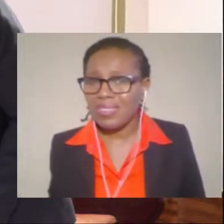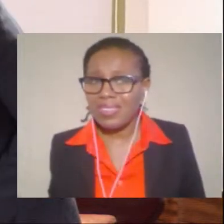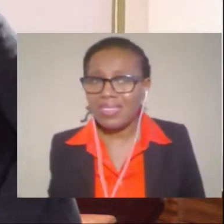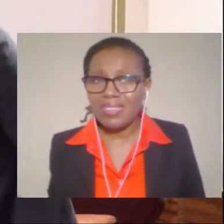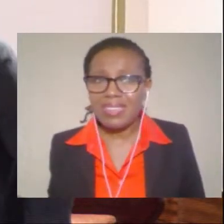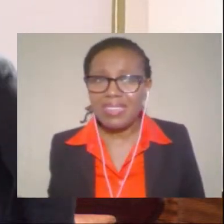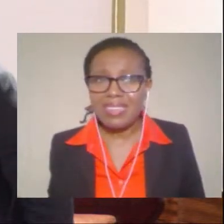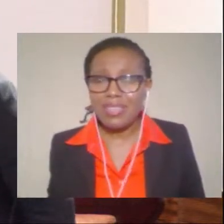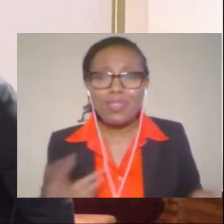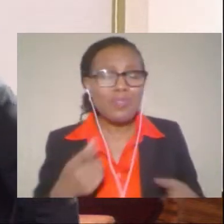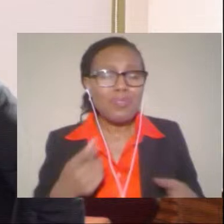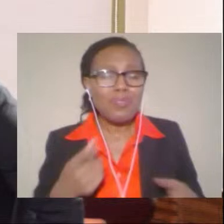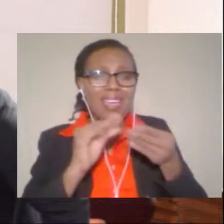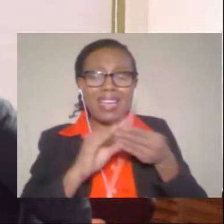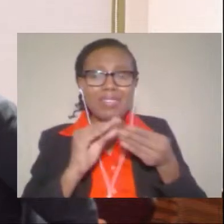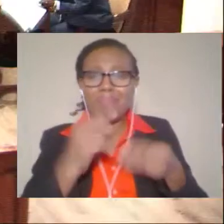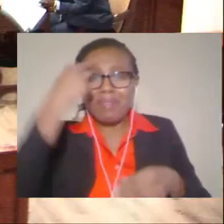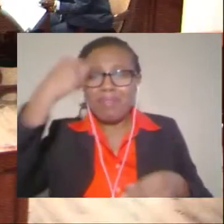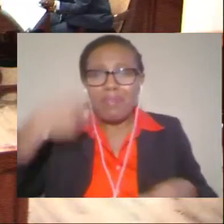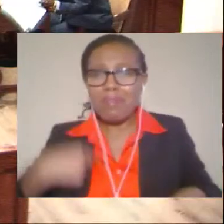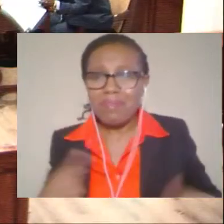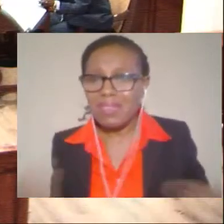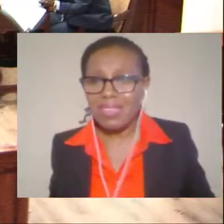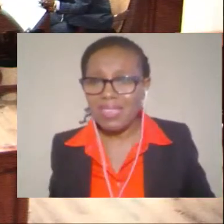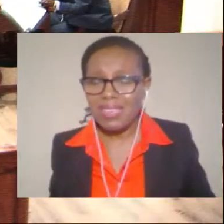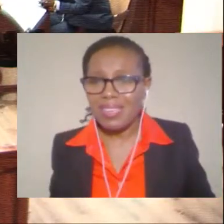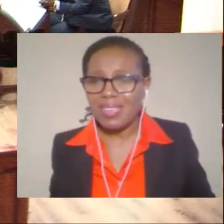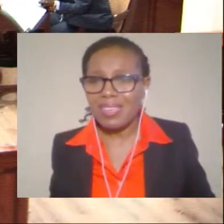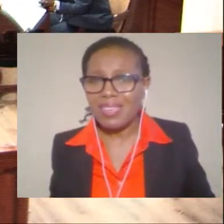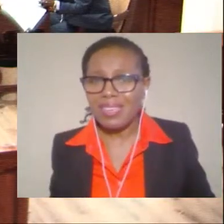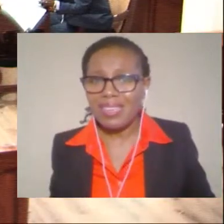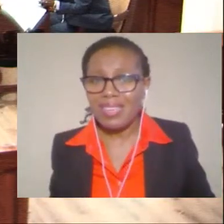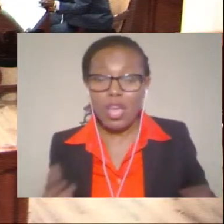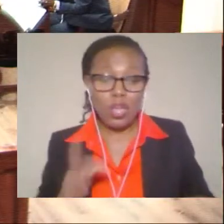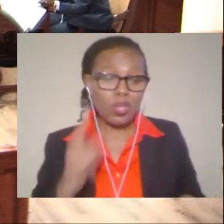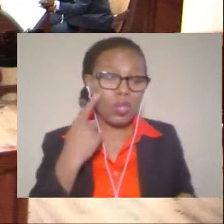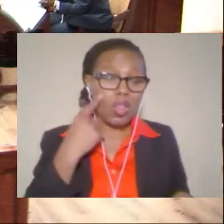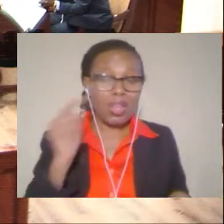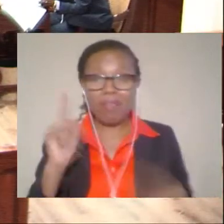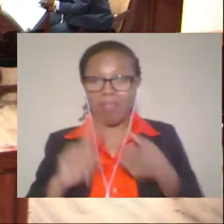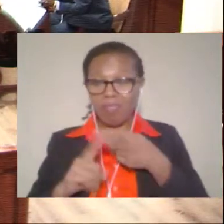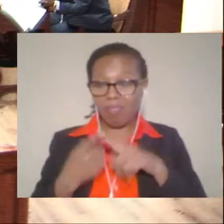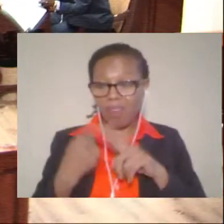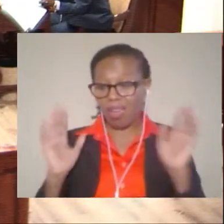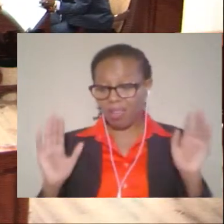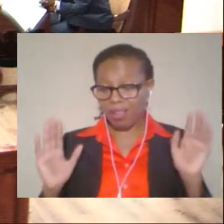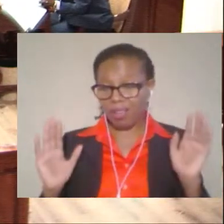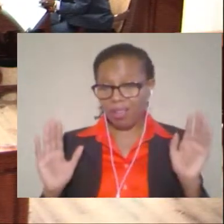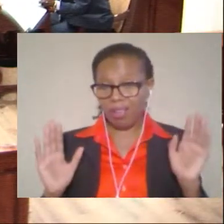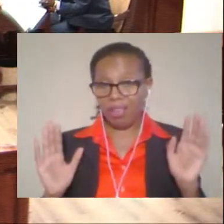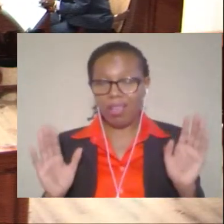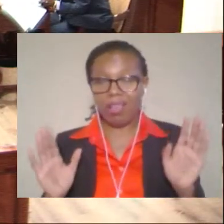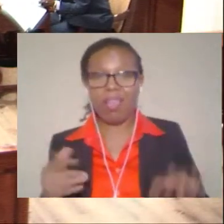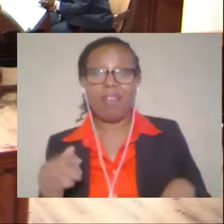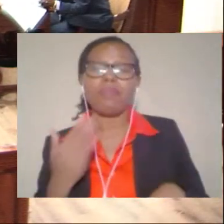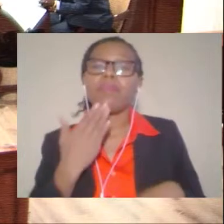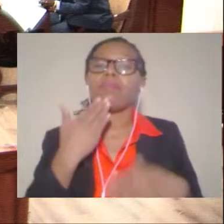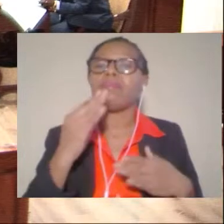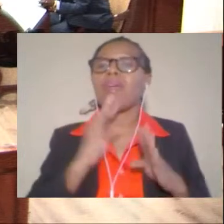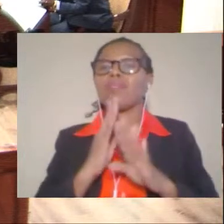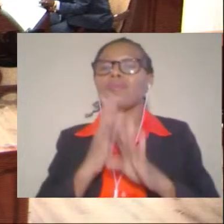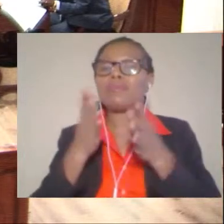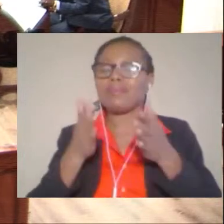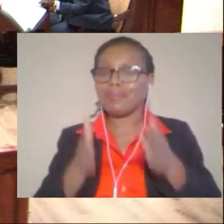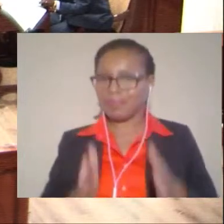He knows better, sir. Point taken. He's looking for friends. Thank you, Mr. Speaker. I'm not speaking on the Honorable